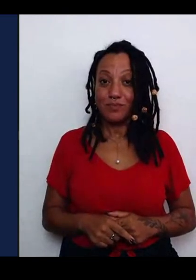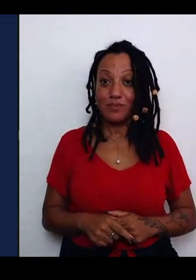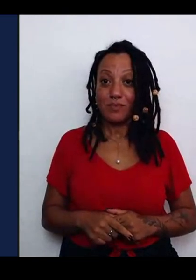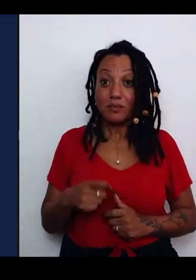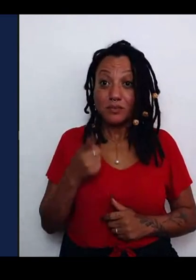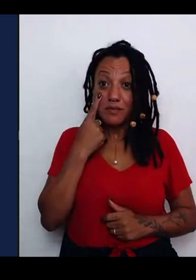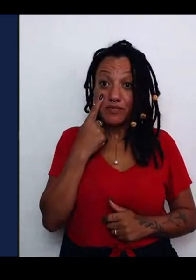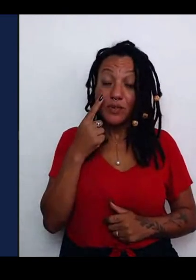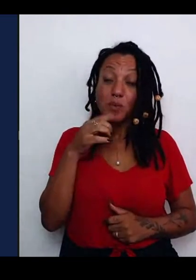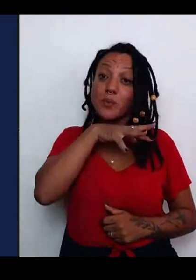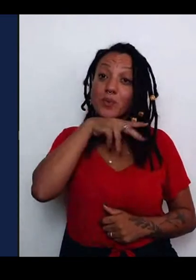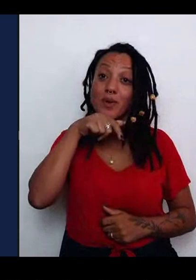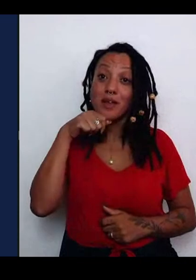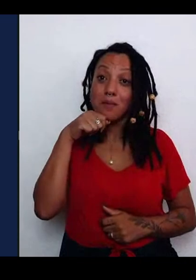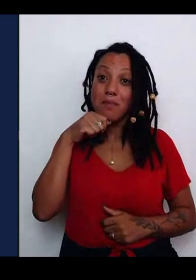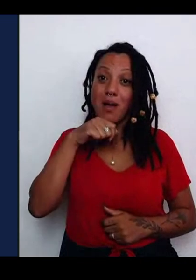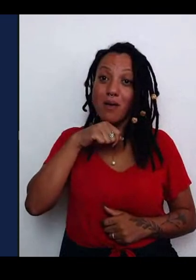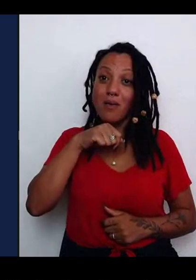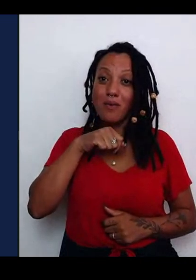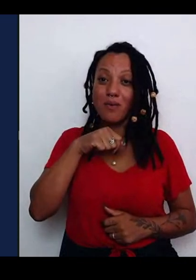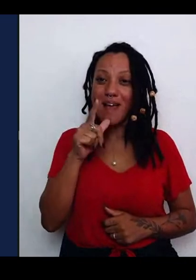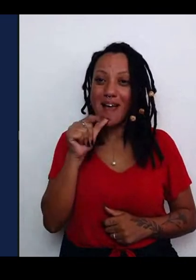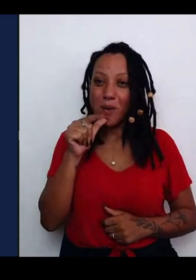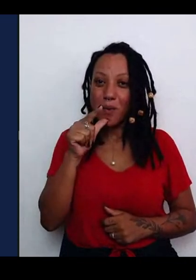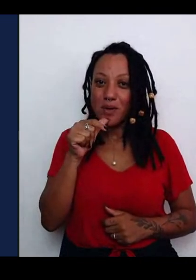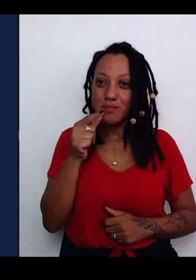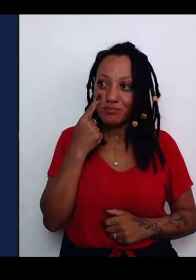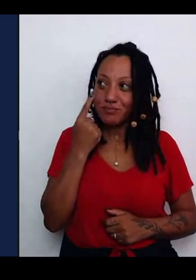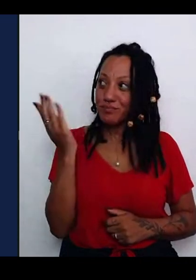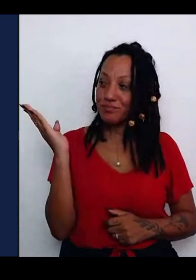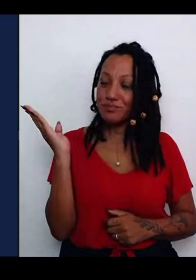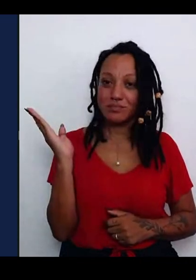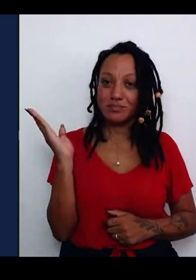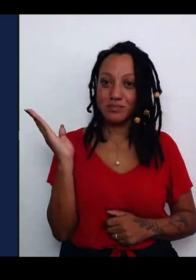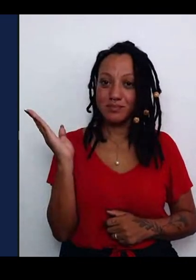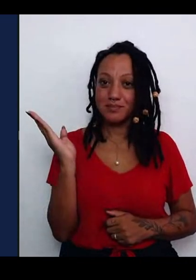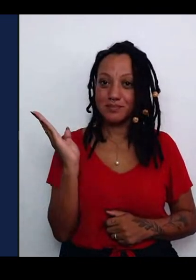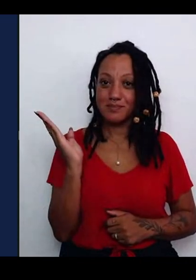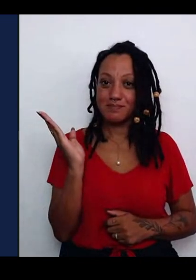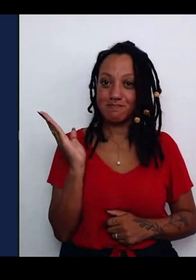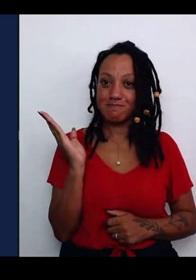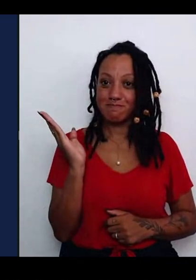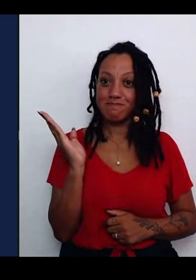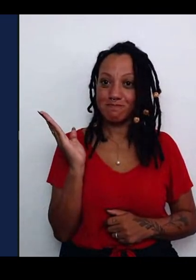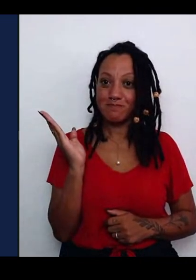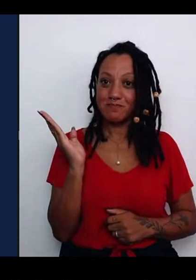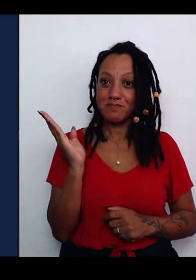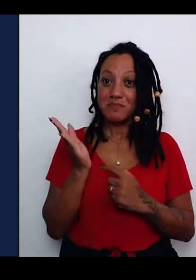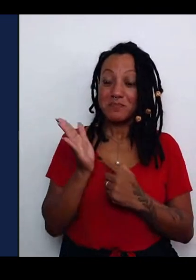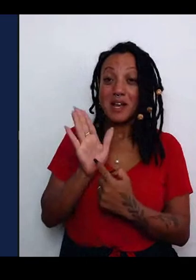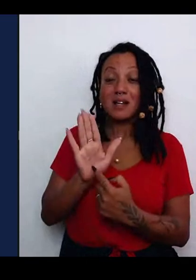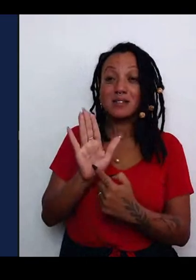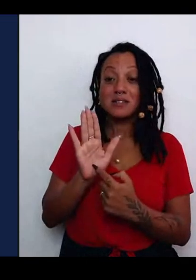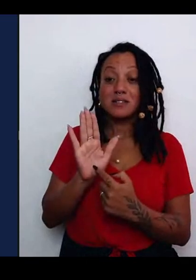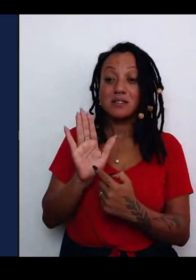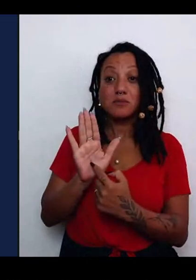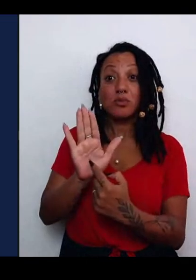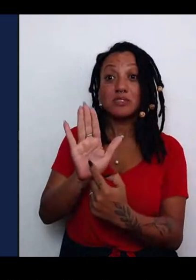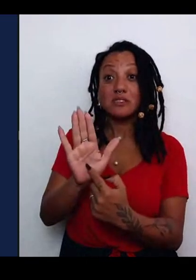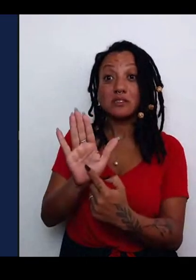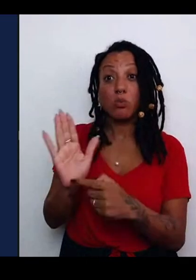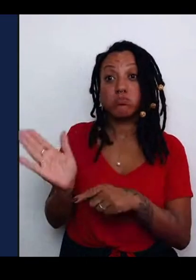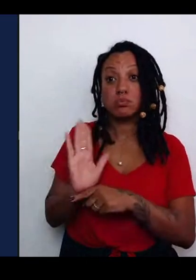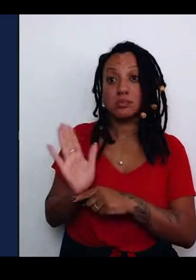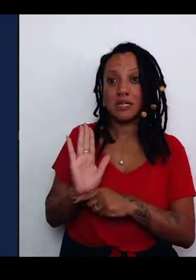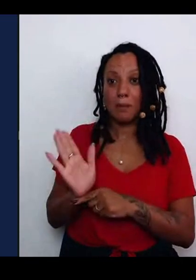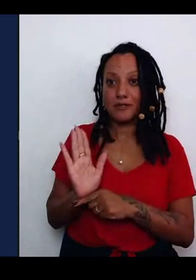of exhibition and the side of of Cinema and in fact the uh this project was just a show that people in Sao